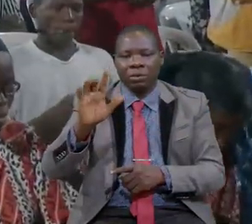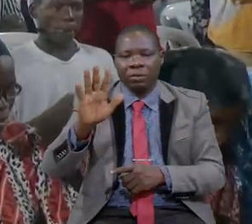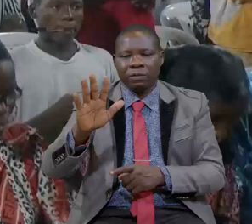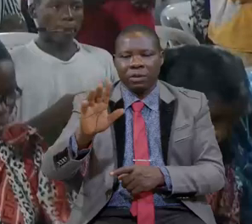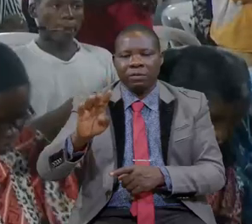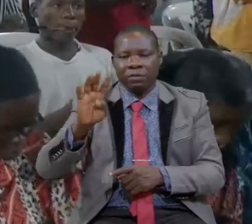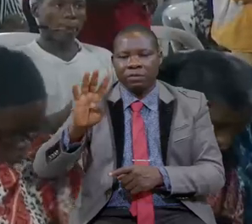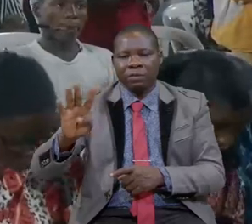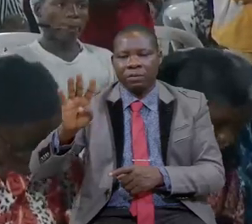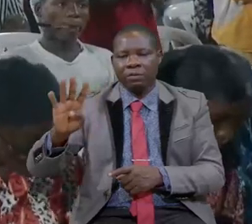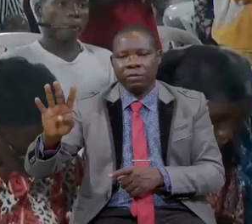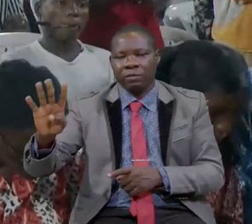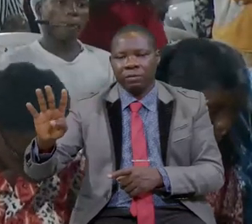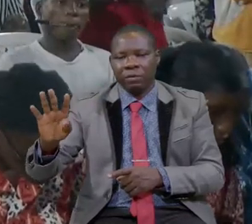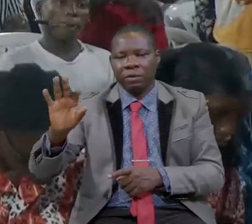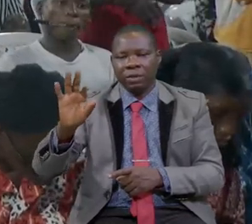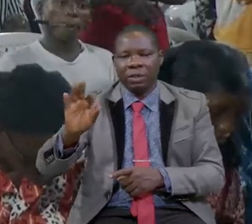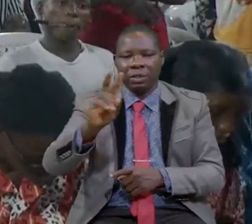+234 91 5000 92 63. I repeat,